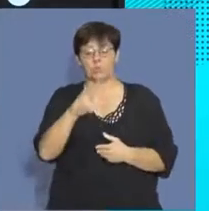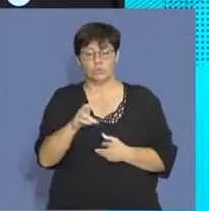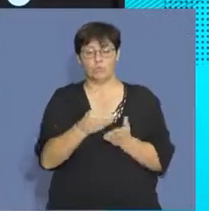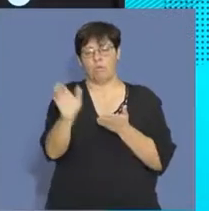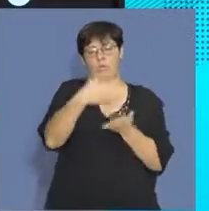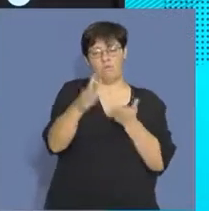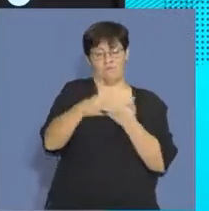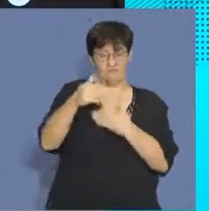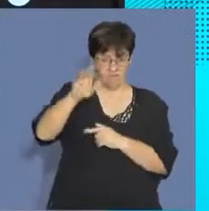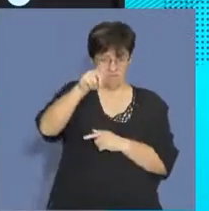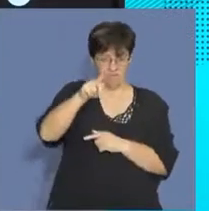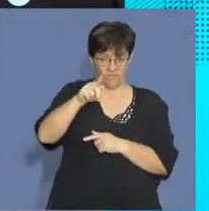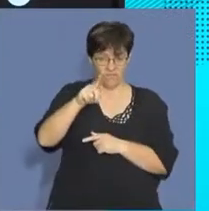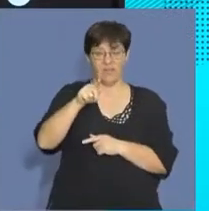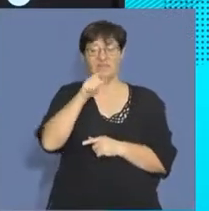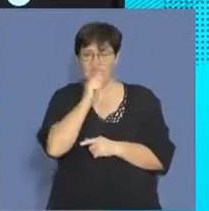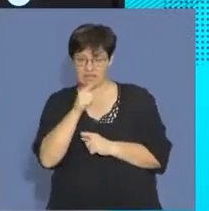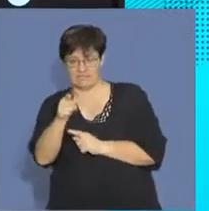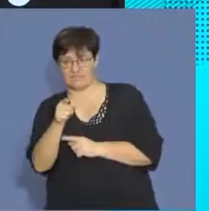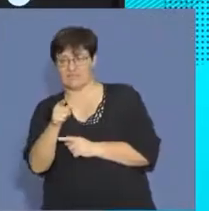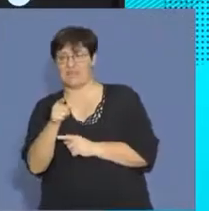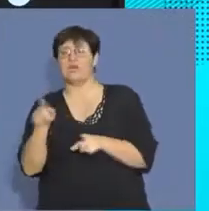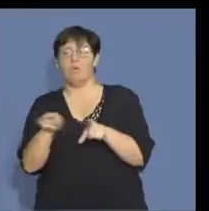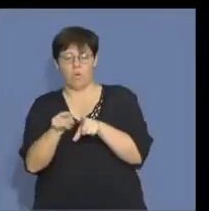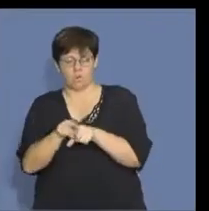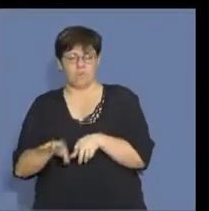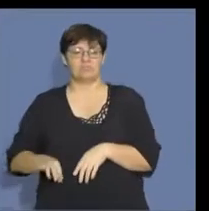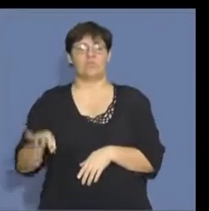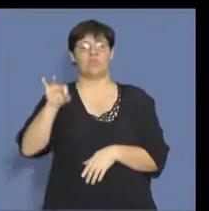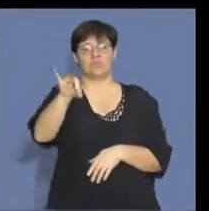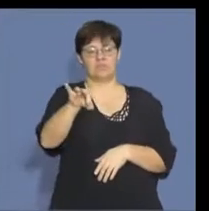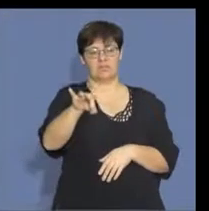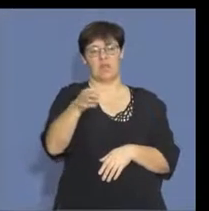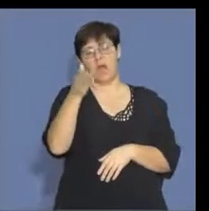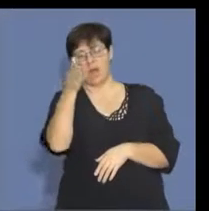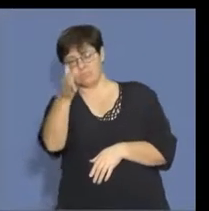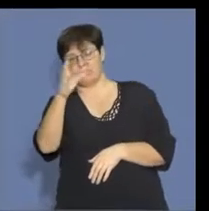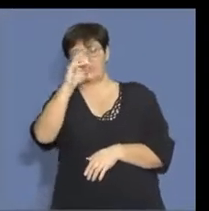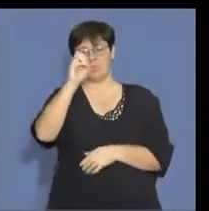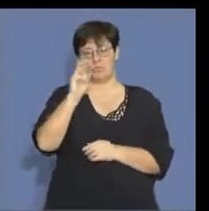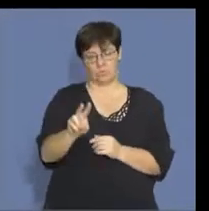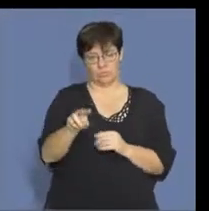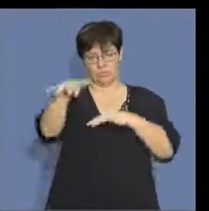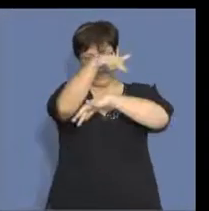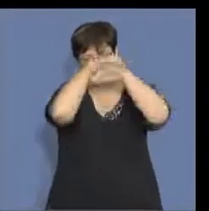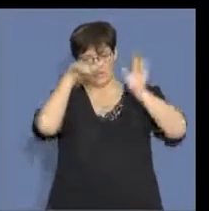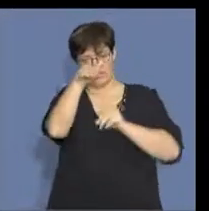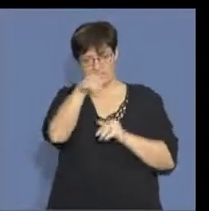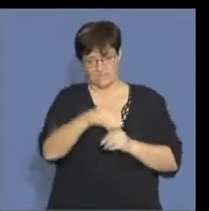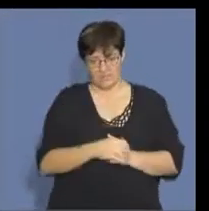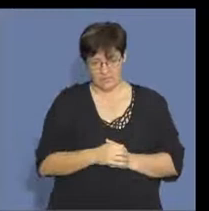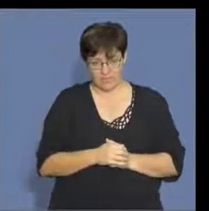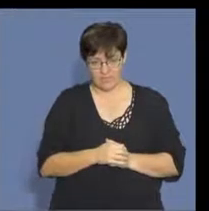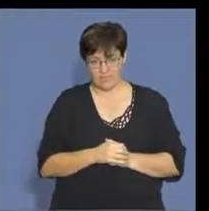using the organic compounds. And that is what also contributes to the presence of carbon dioxide in the atmosphere.